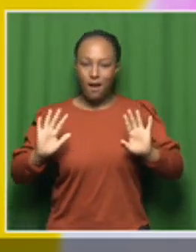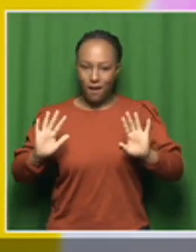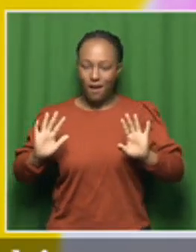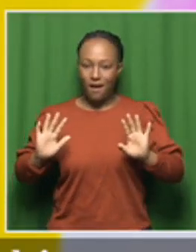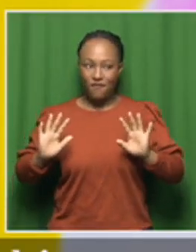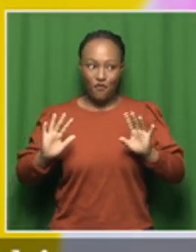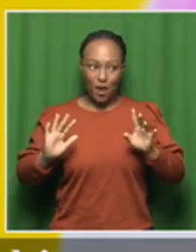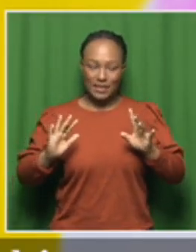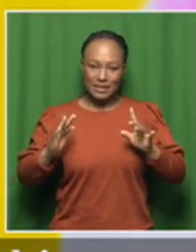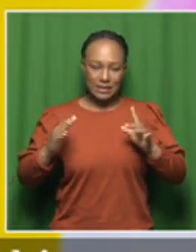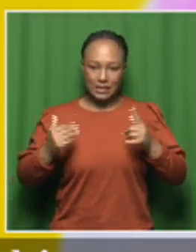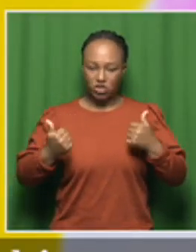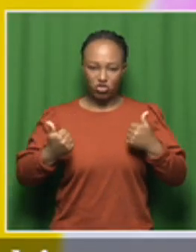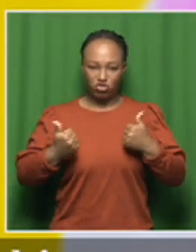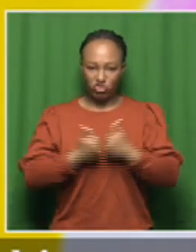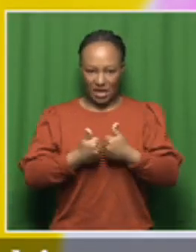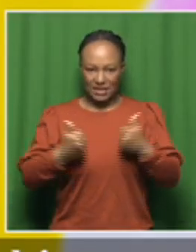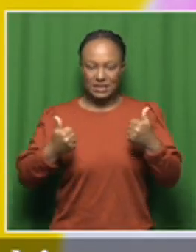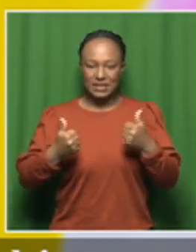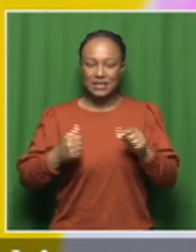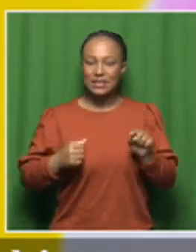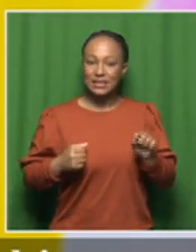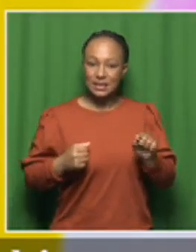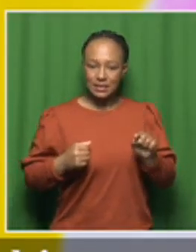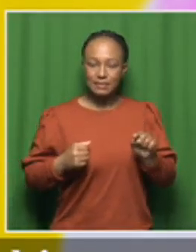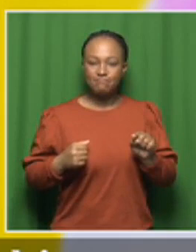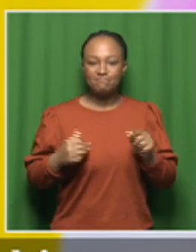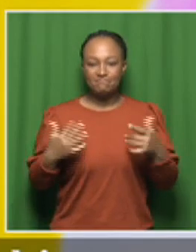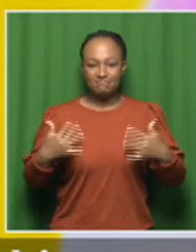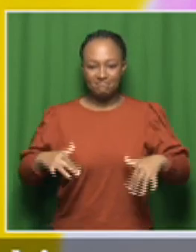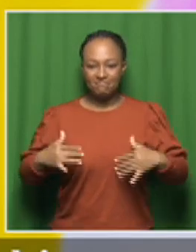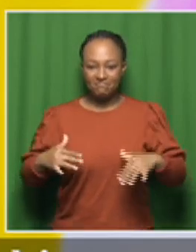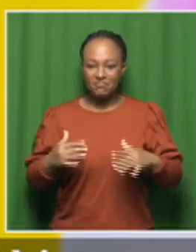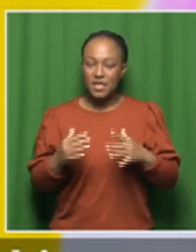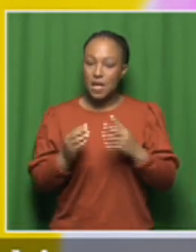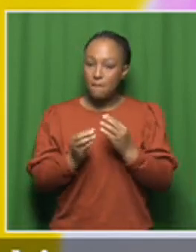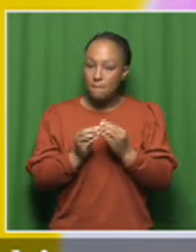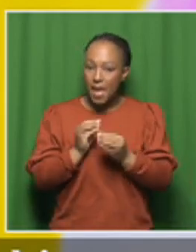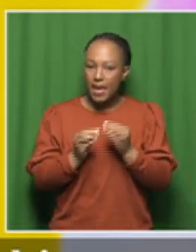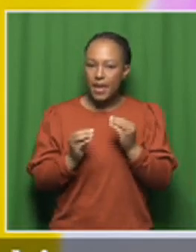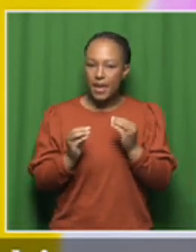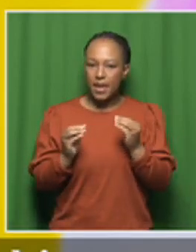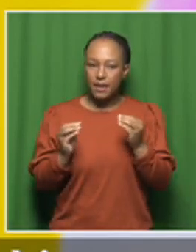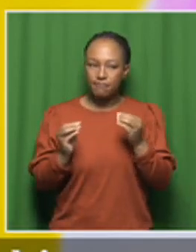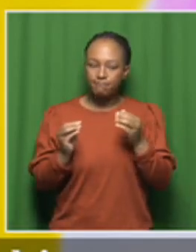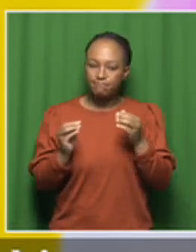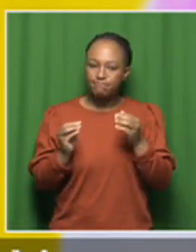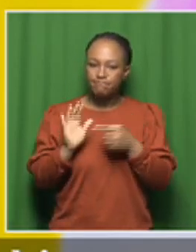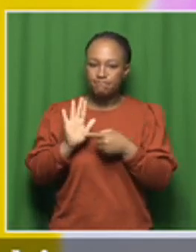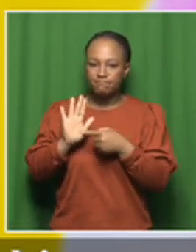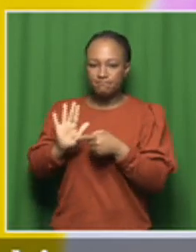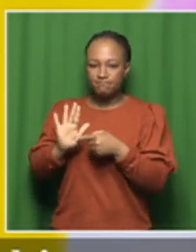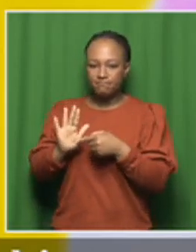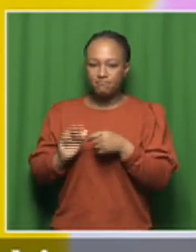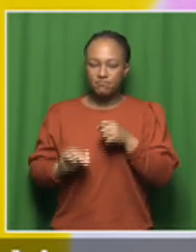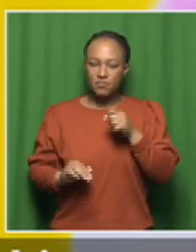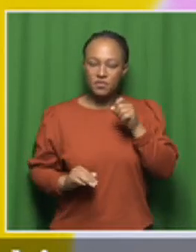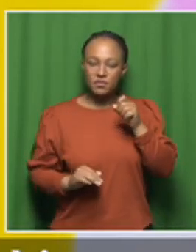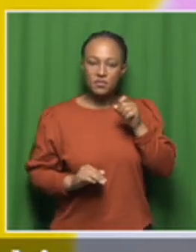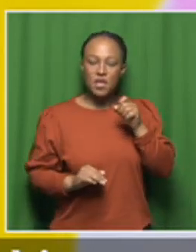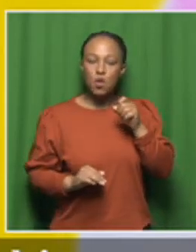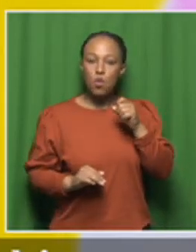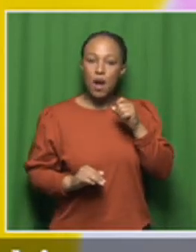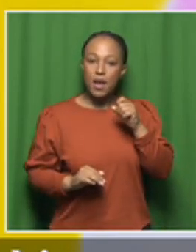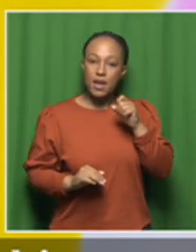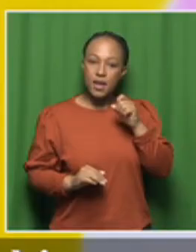really cool. Even the curation aspect of it, making the product now. Because you are familiar with almost like black and white, and